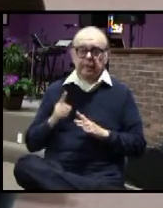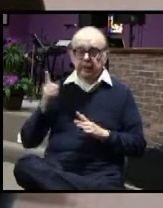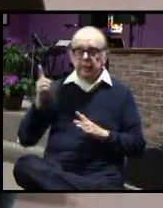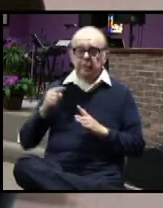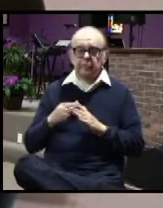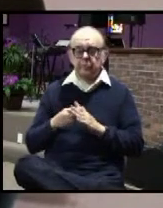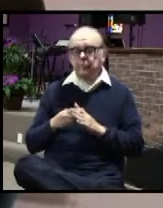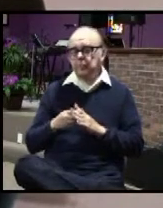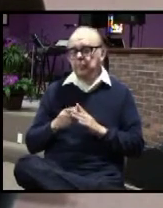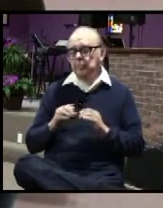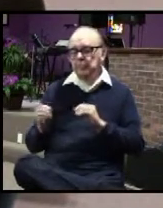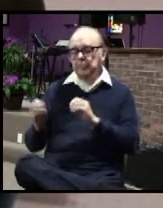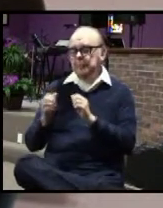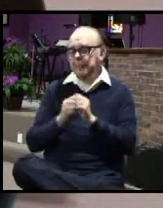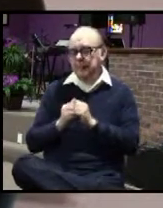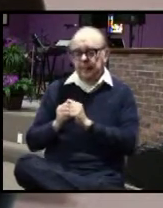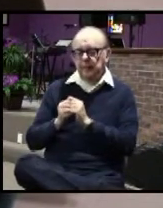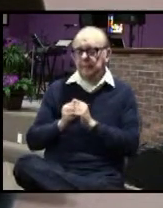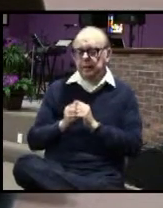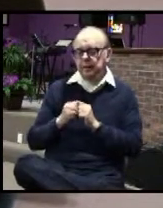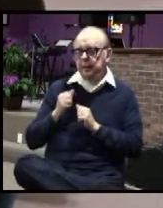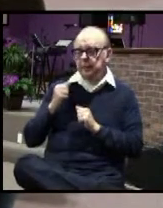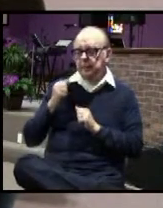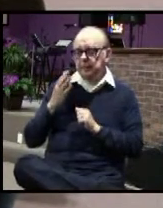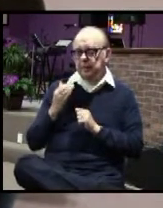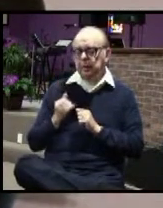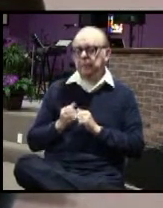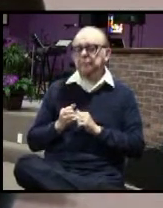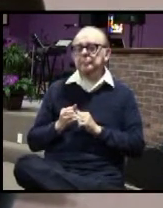together. Because